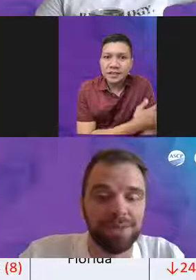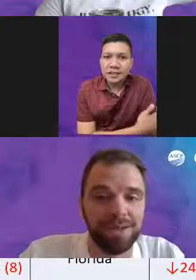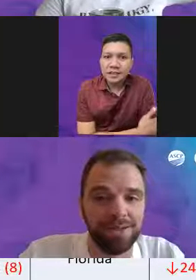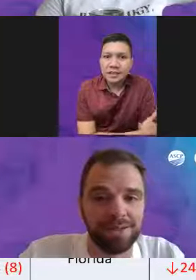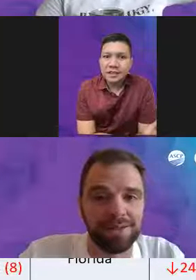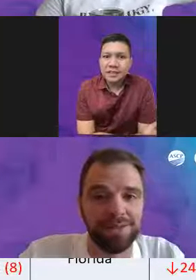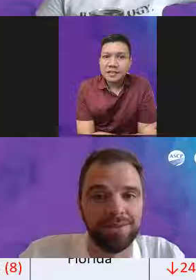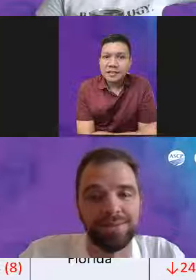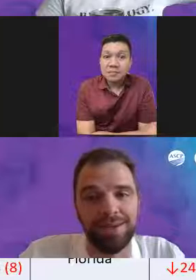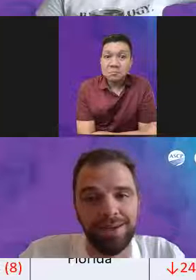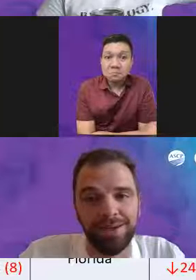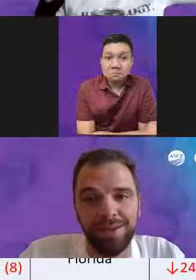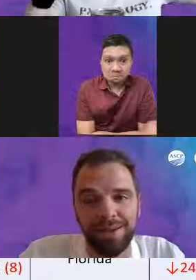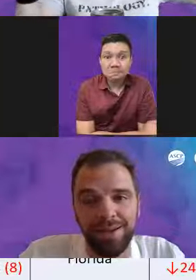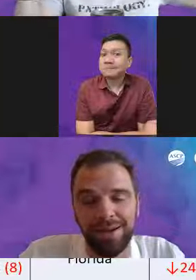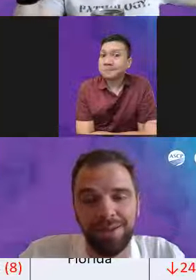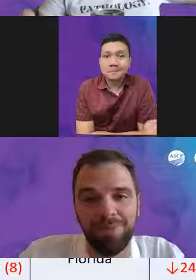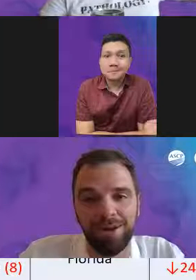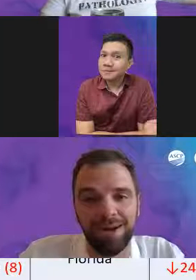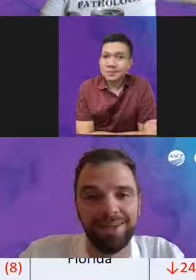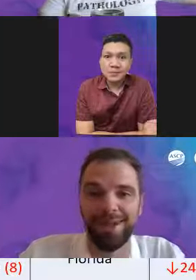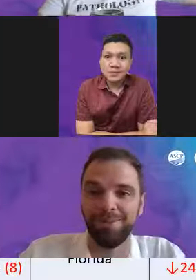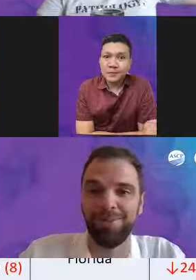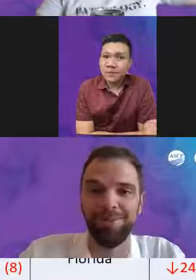22 seconds. That's insane. Bam.